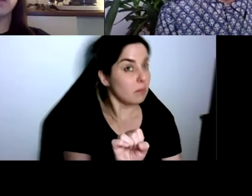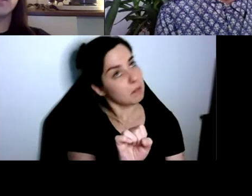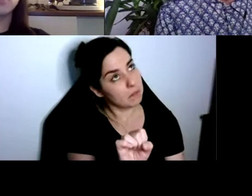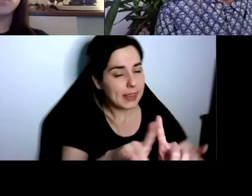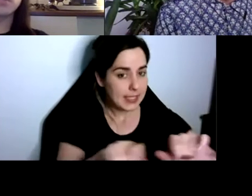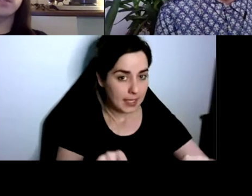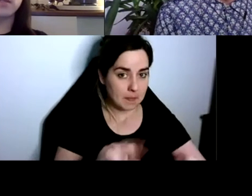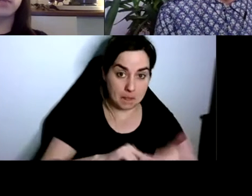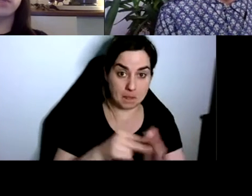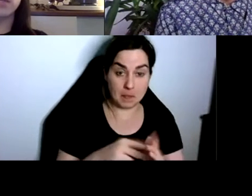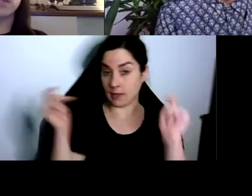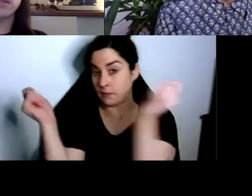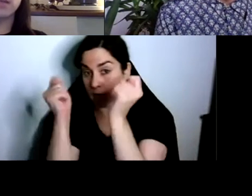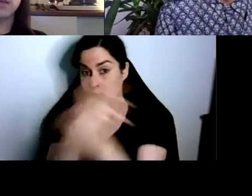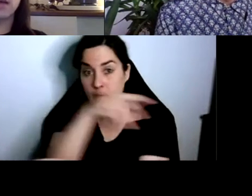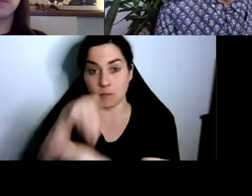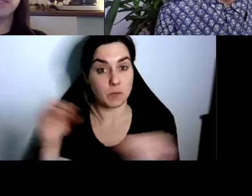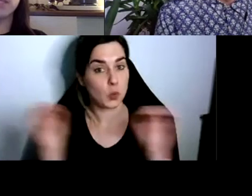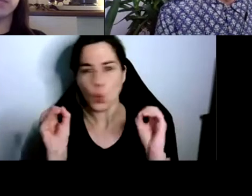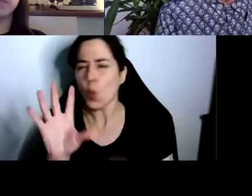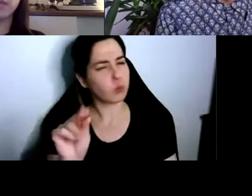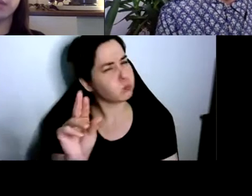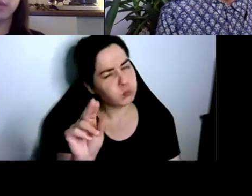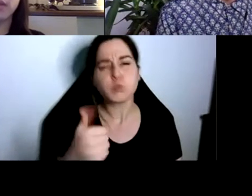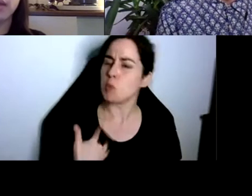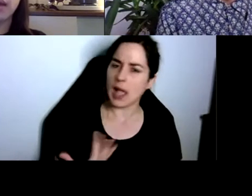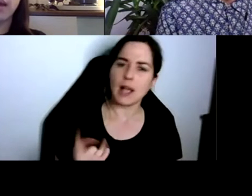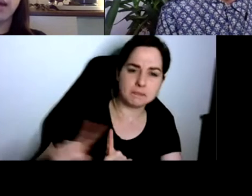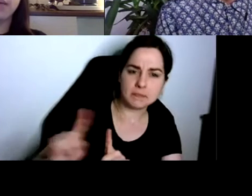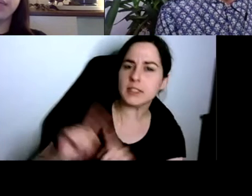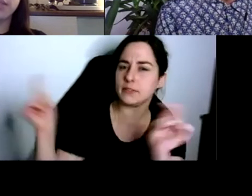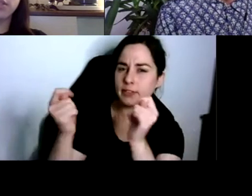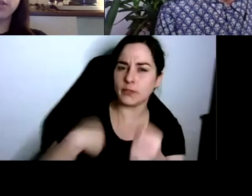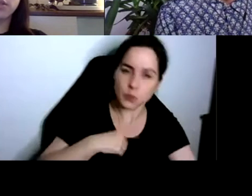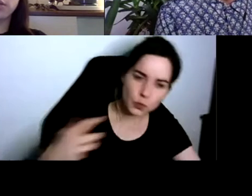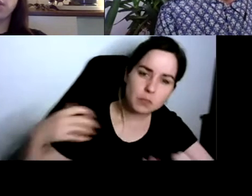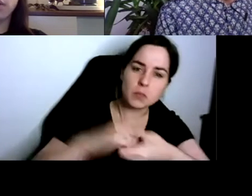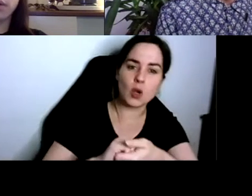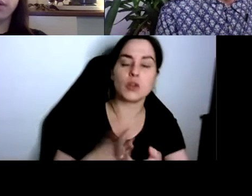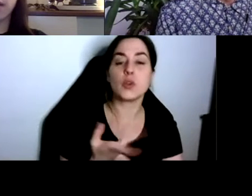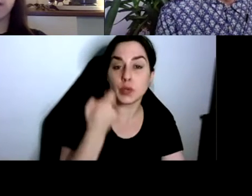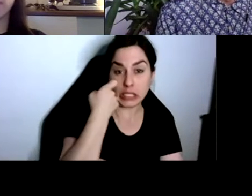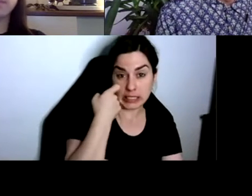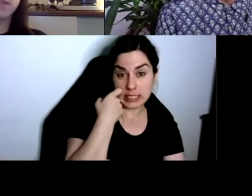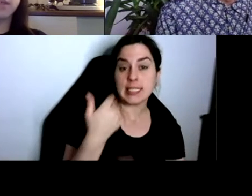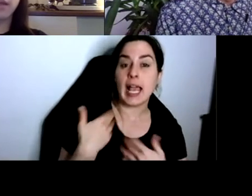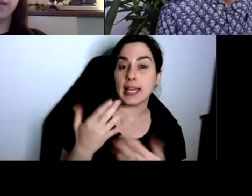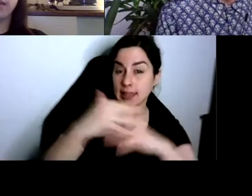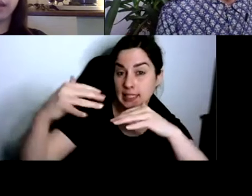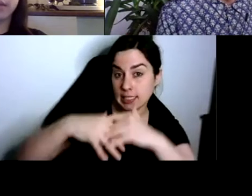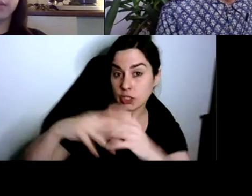festivals. We just recently presented Tease Me with the Indigenous